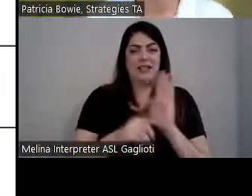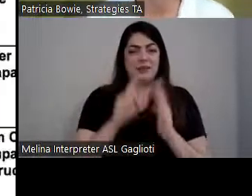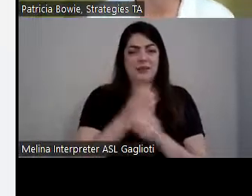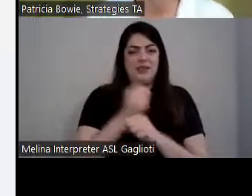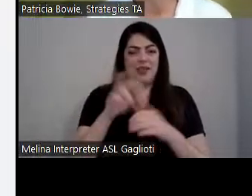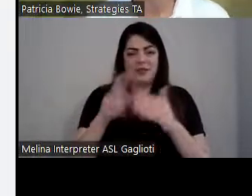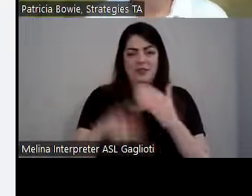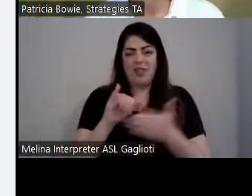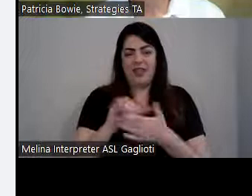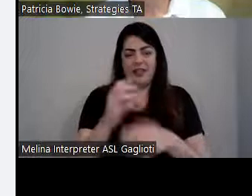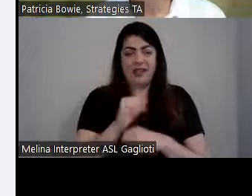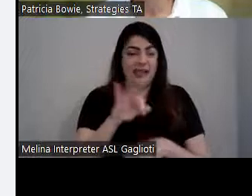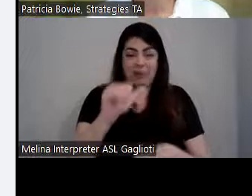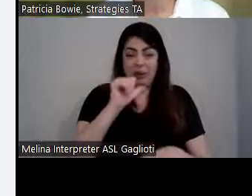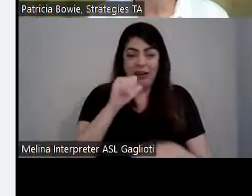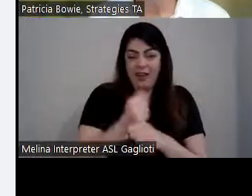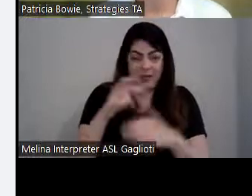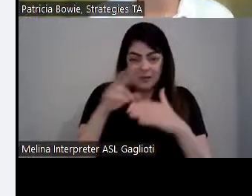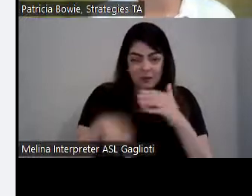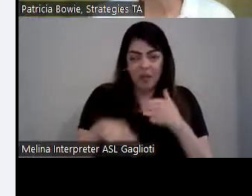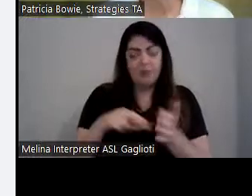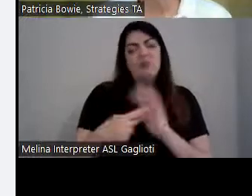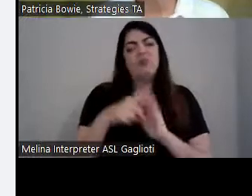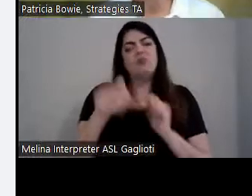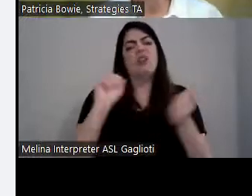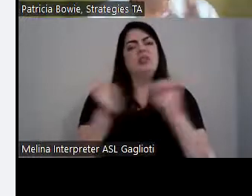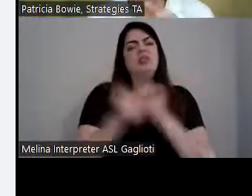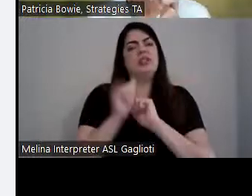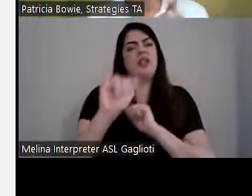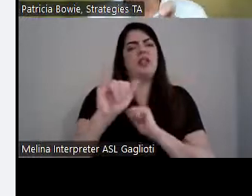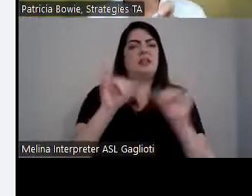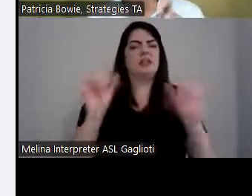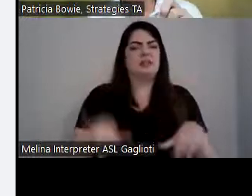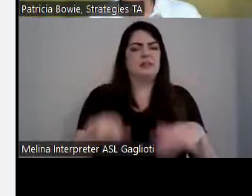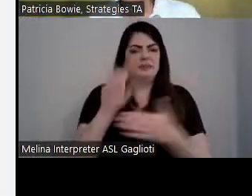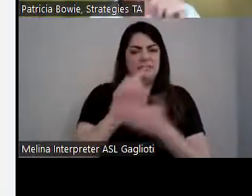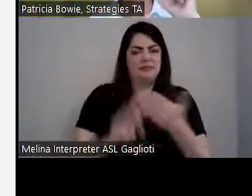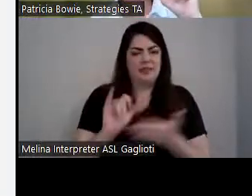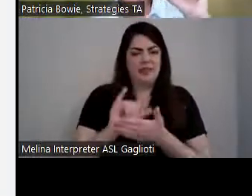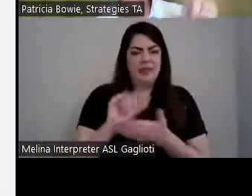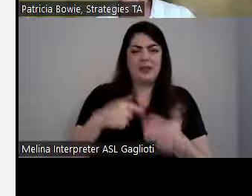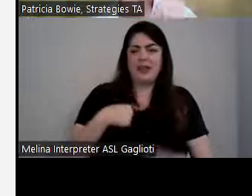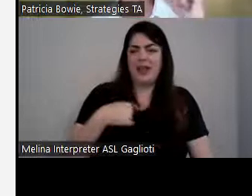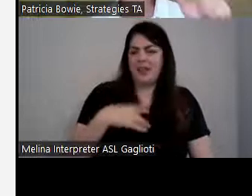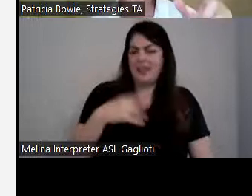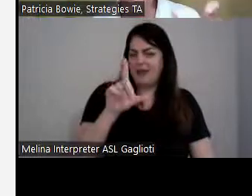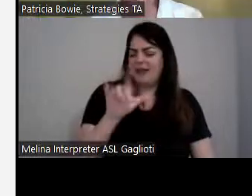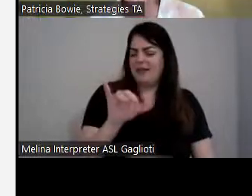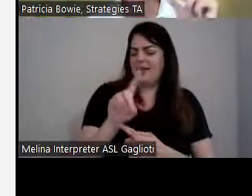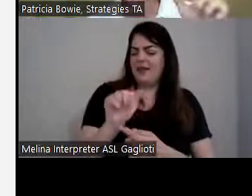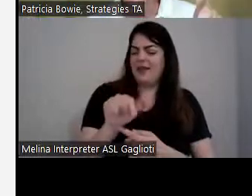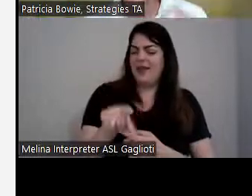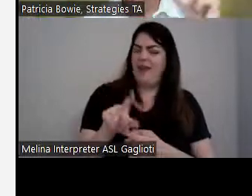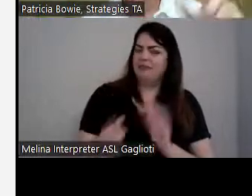getting the results, then you can change that system design. That's what I really even liked in Lydia reiterating group 8,